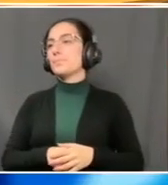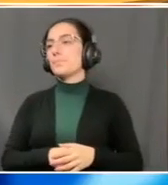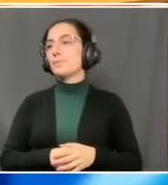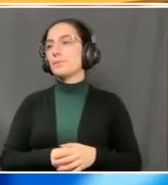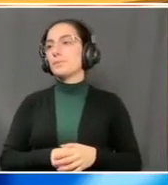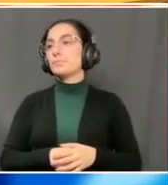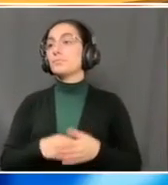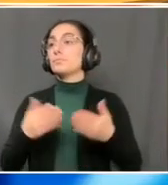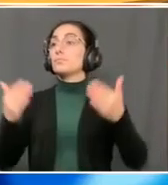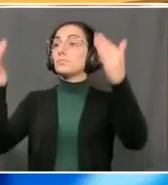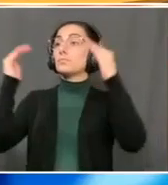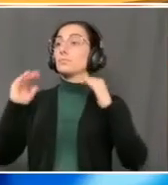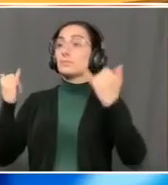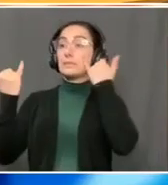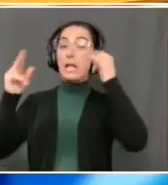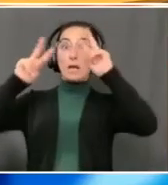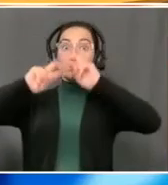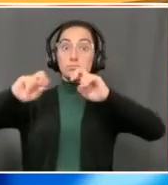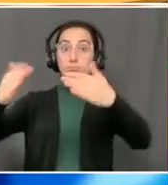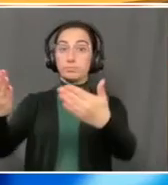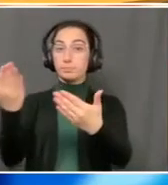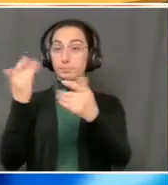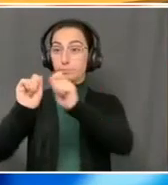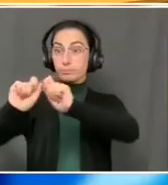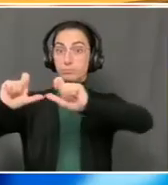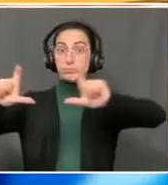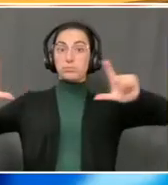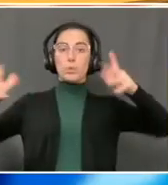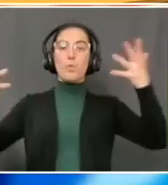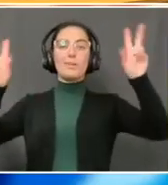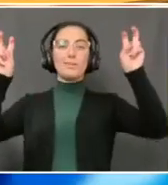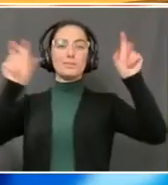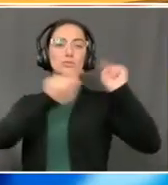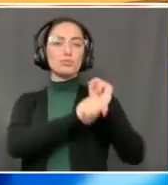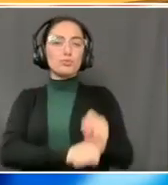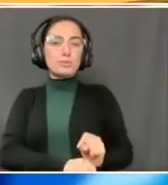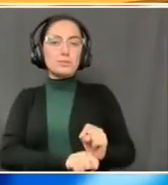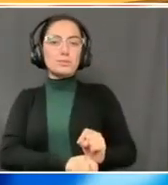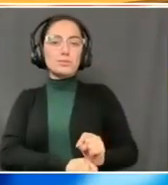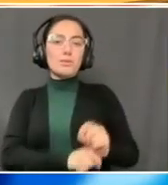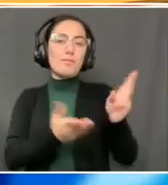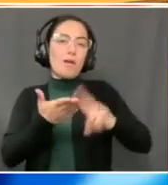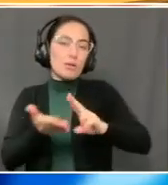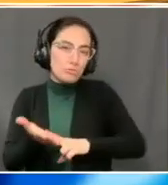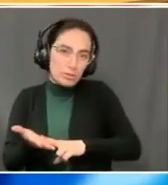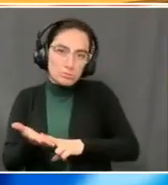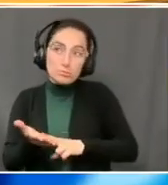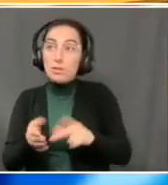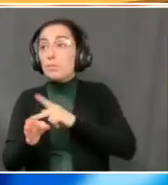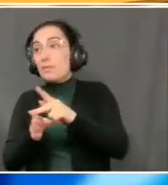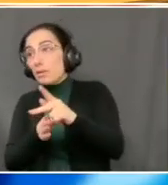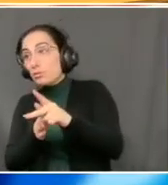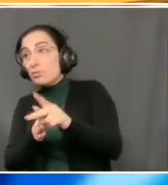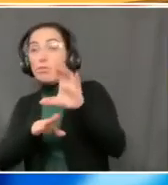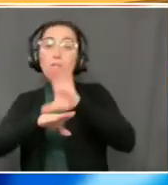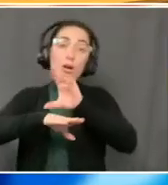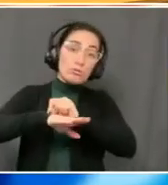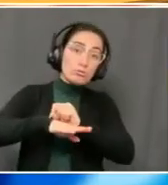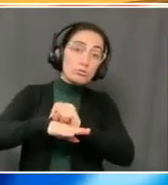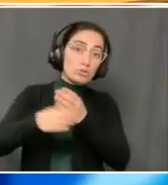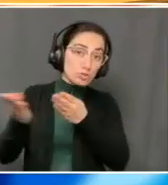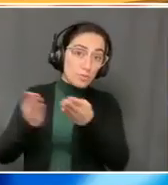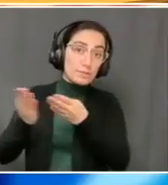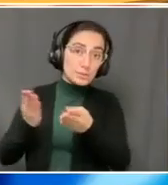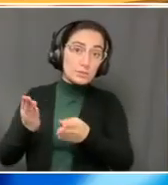Next, we're going to zoom into what are traditionally considered contracts. These are professional and consulting services.